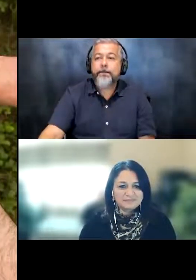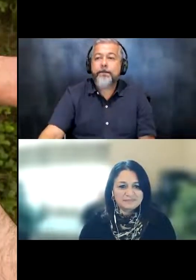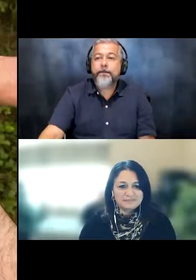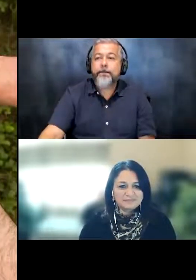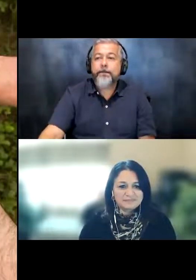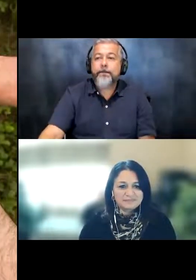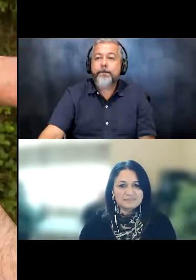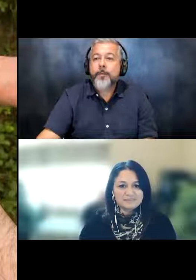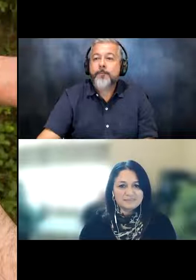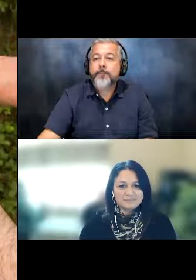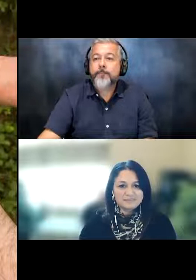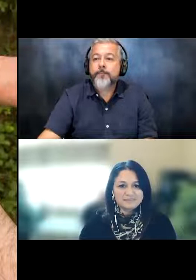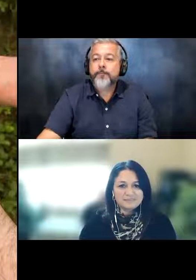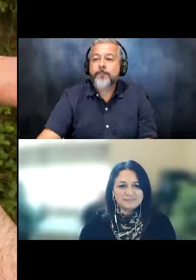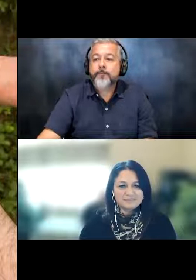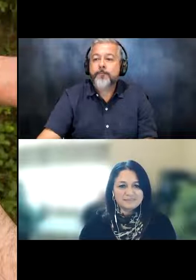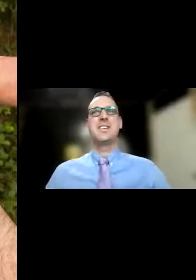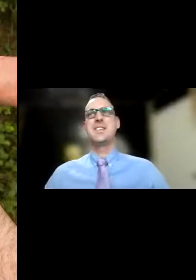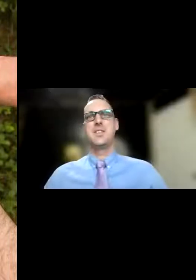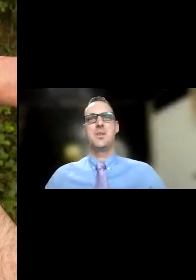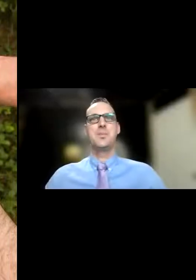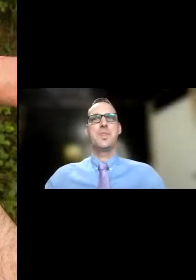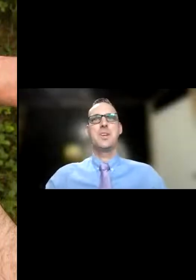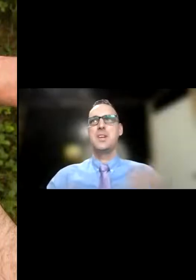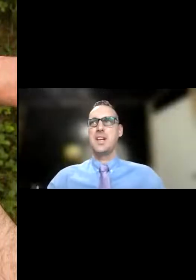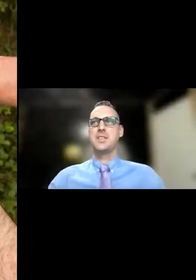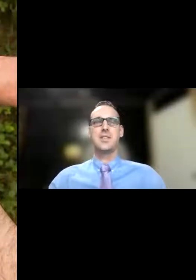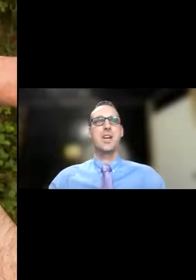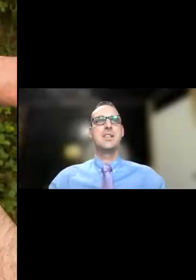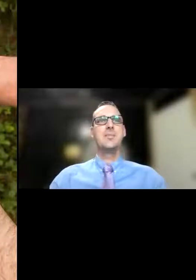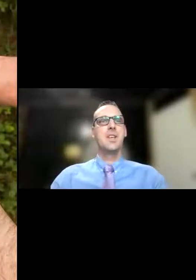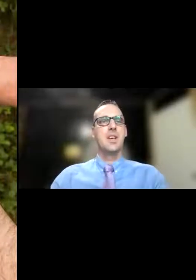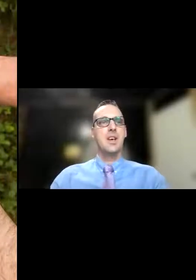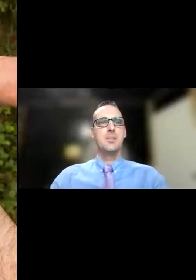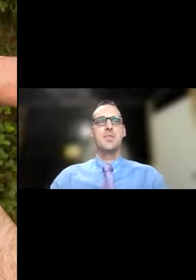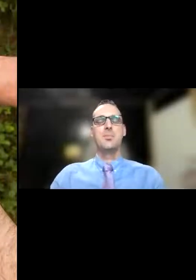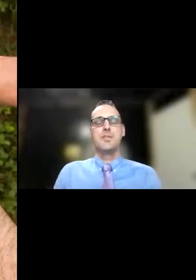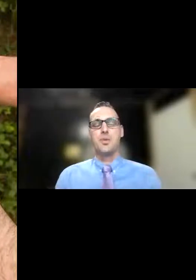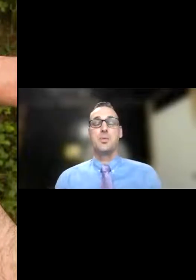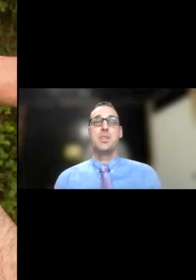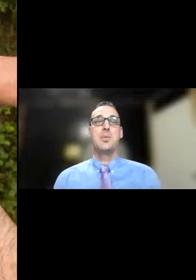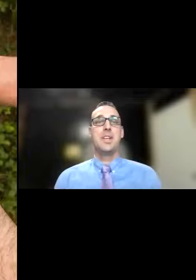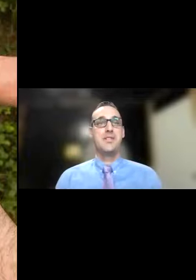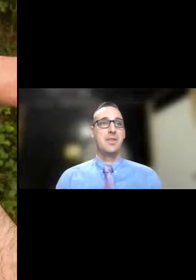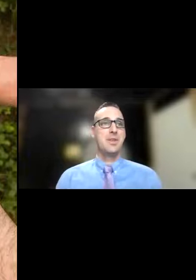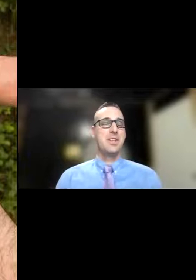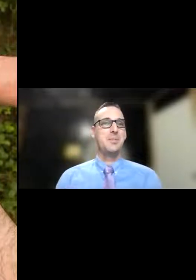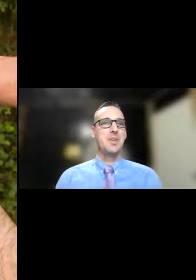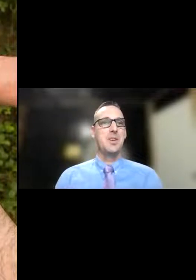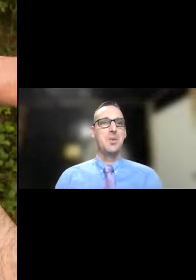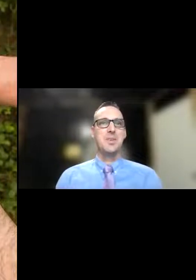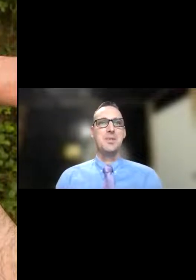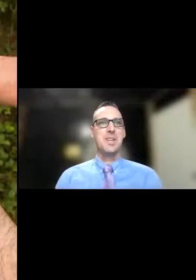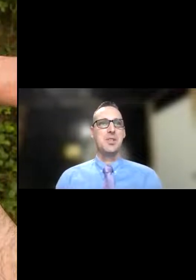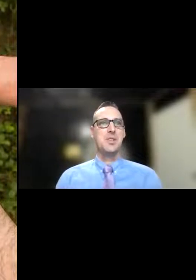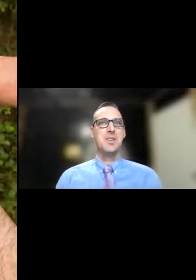Thank you. That was actually a great segue into our next slide. So before we go any further,